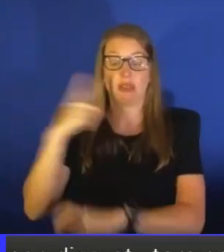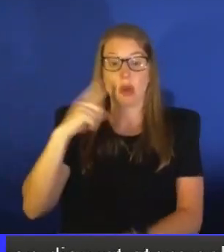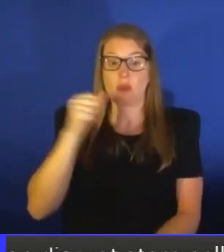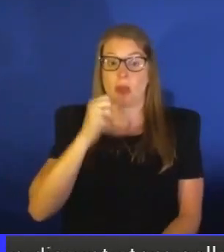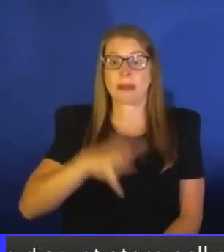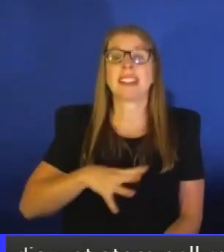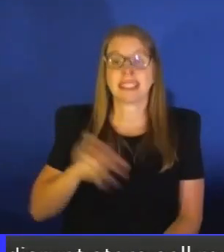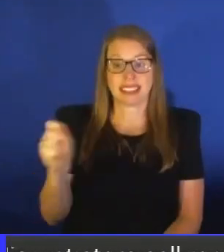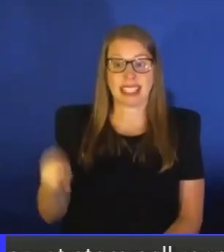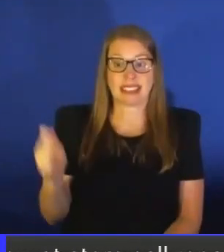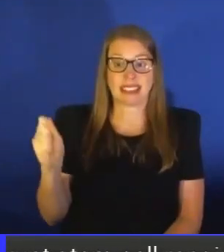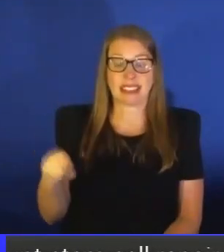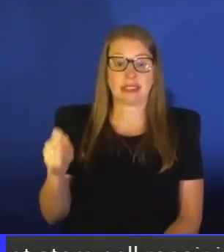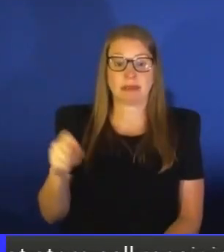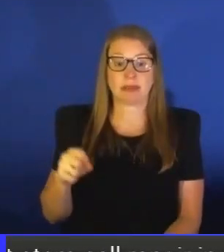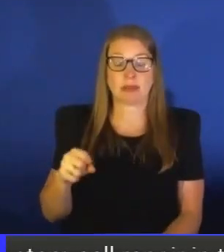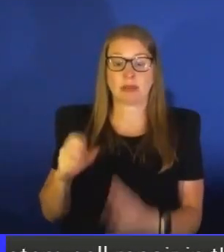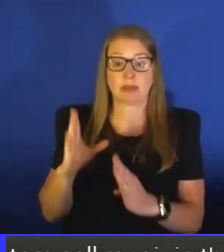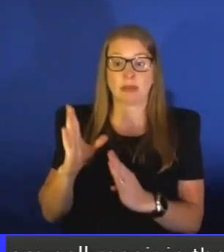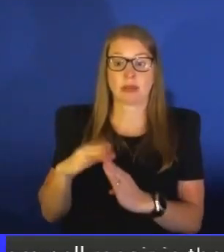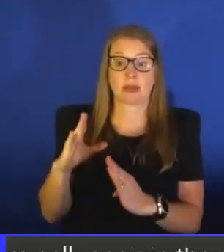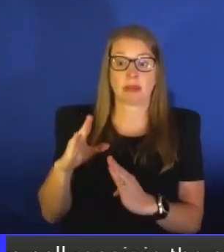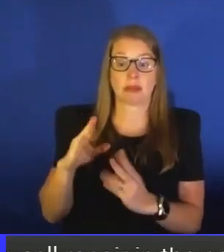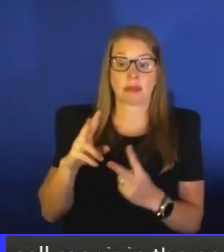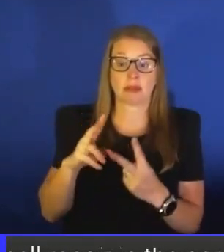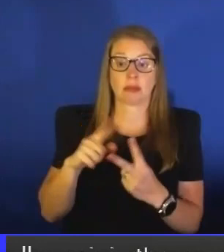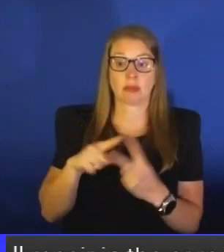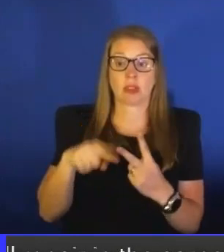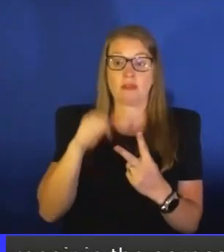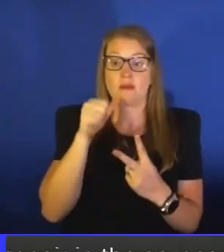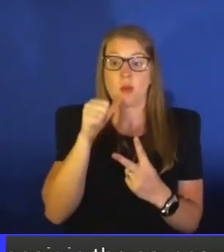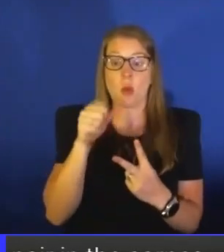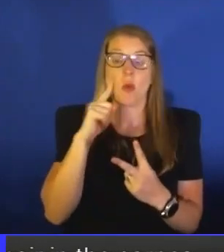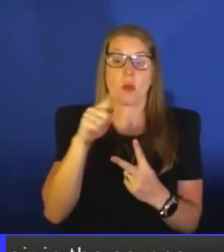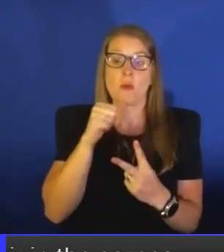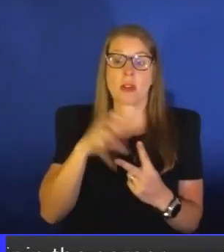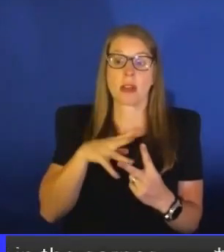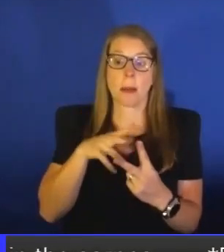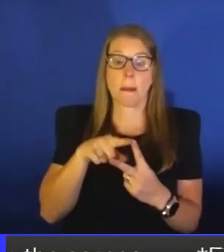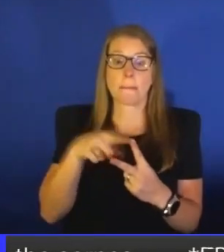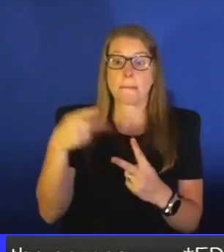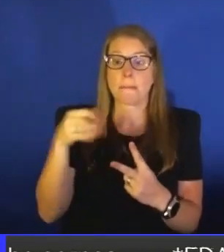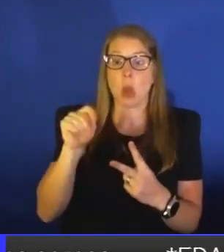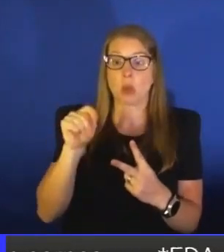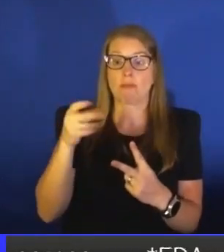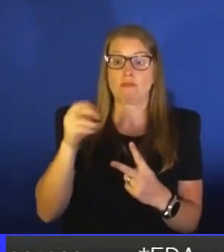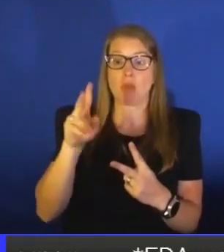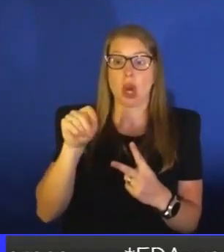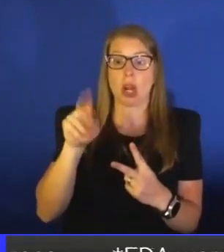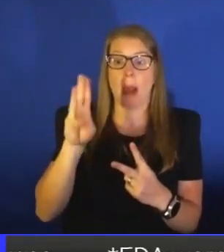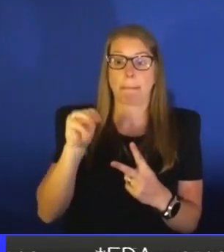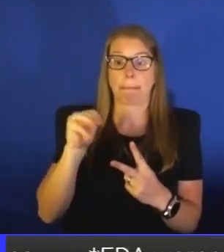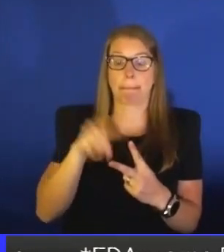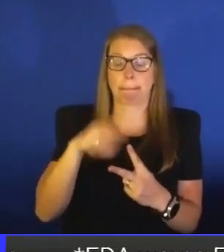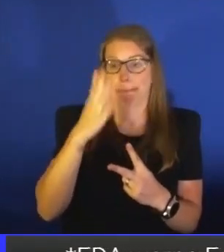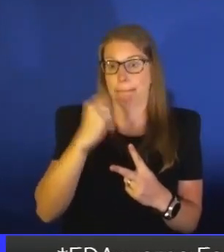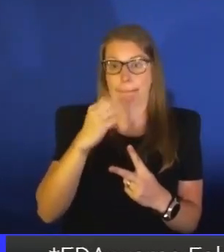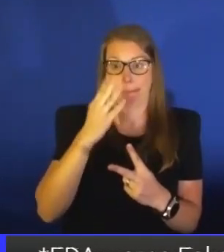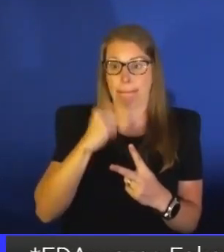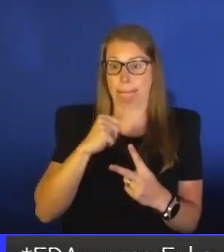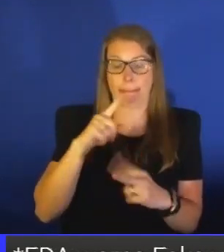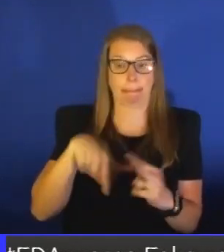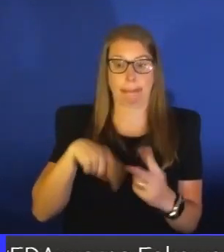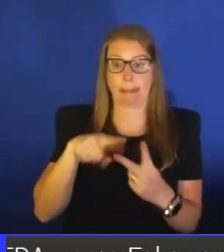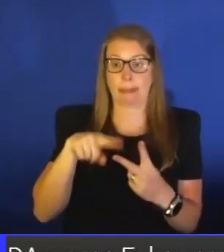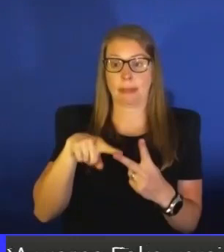rates. The two higher spikes of insomnia in females is postpartum, will be one of the highest rates of insomnia and difficulty with sleep, and the second